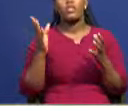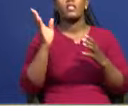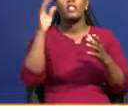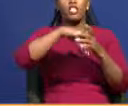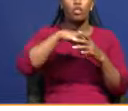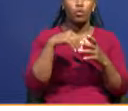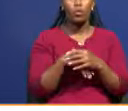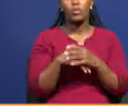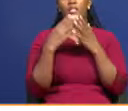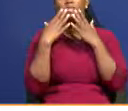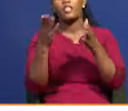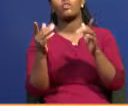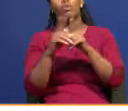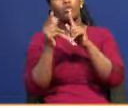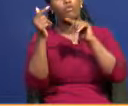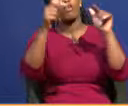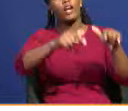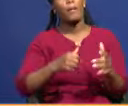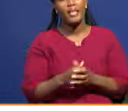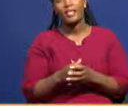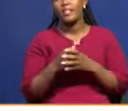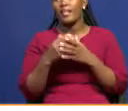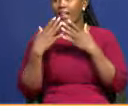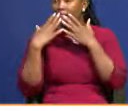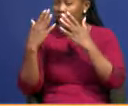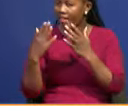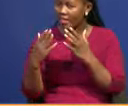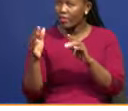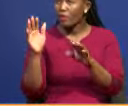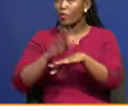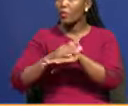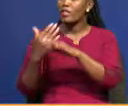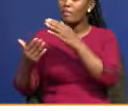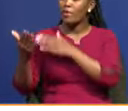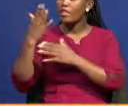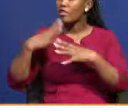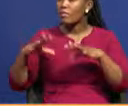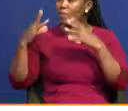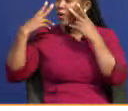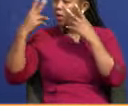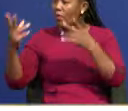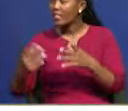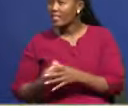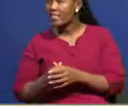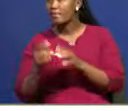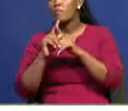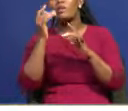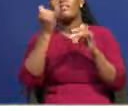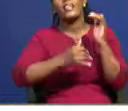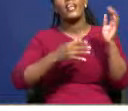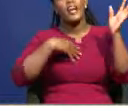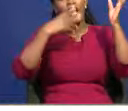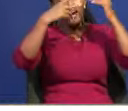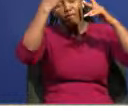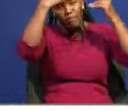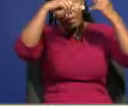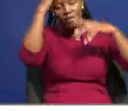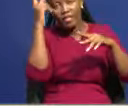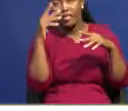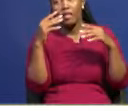Thank you for coming in as well. Thank you very much, Abdi, and a good morning to our viewers. And finally, we do have a professor, or rather a